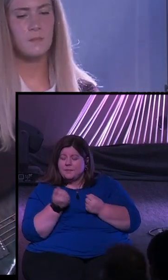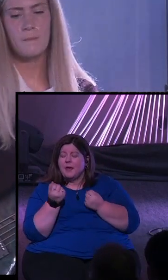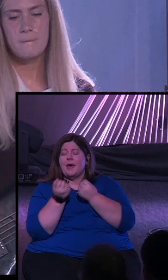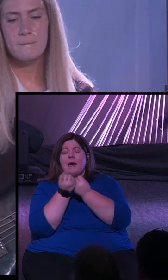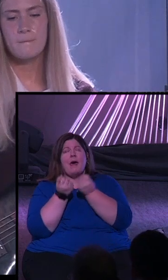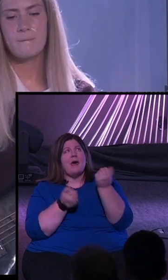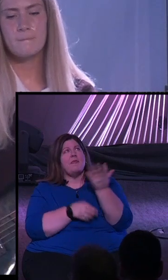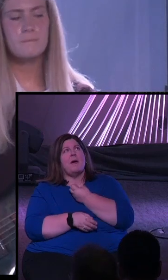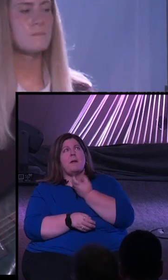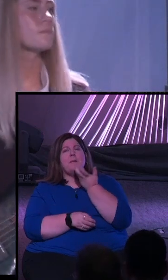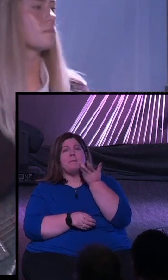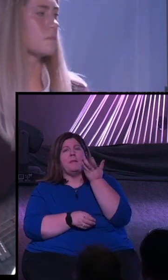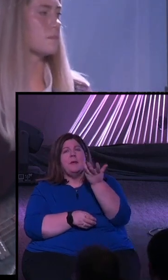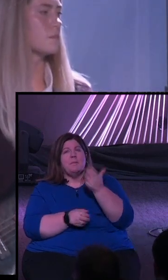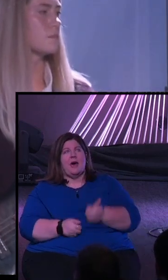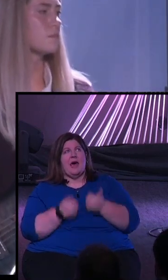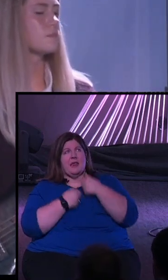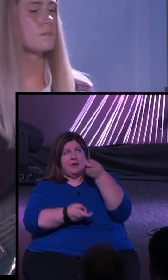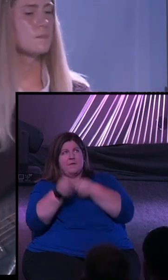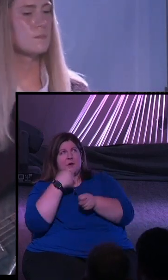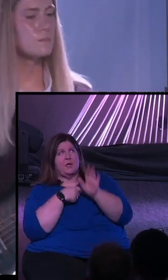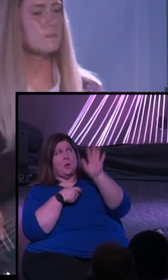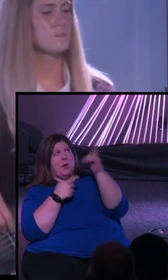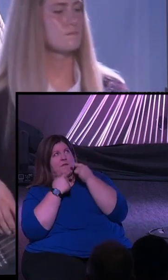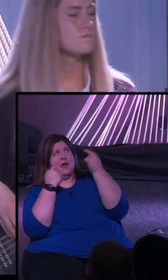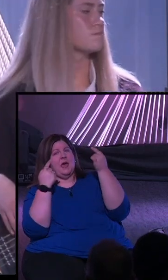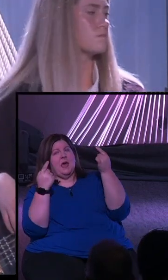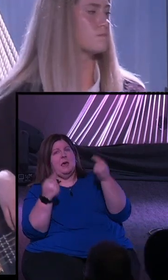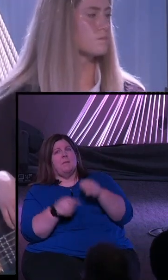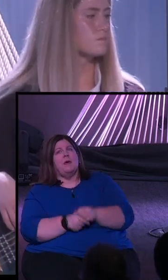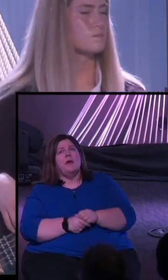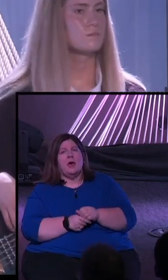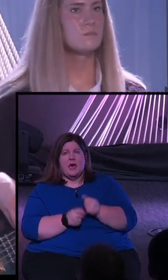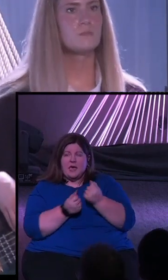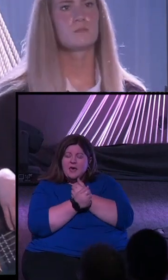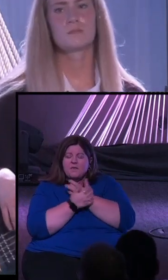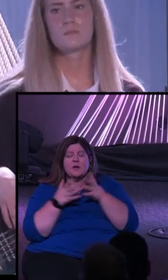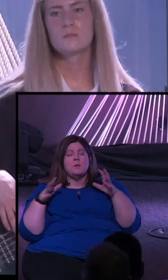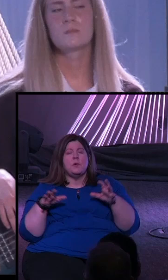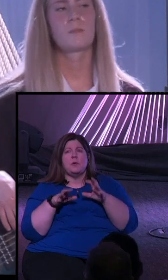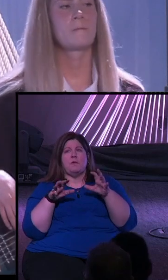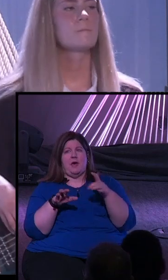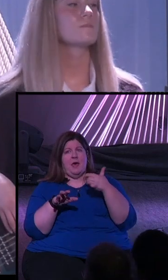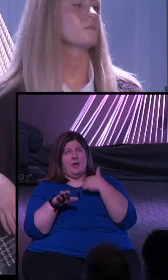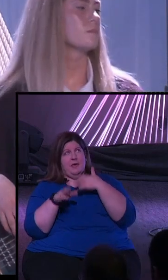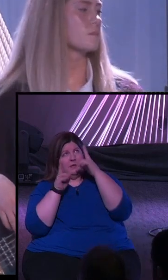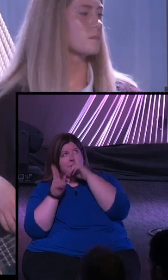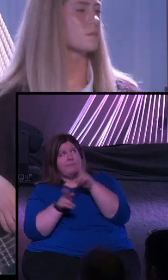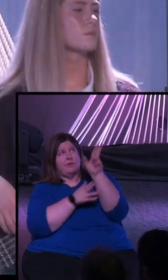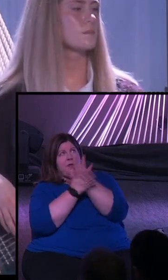is my anthem, my life for your fame, my every move